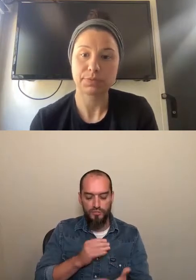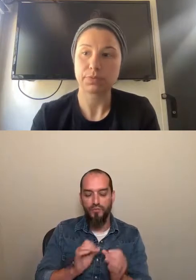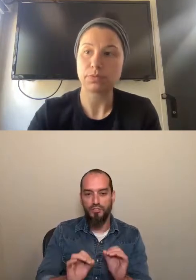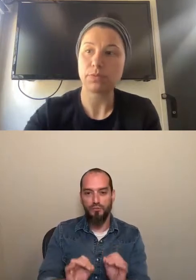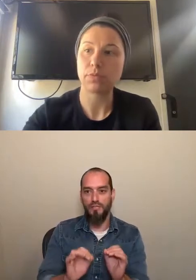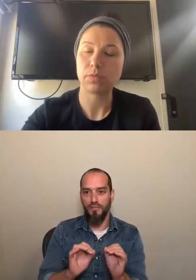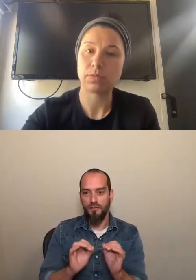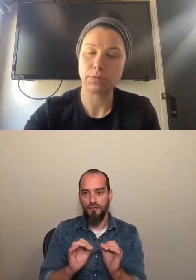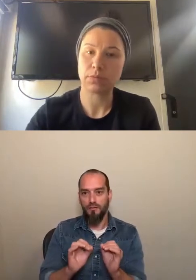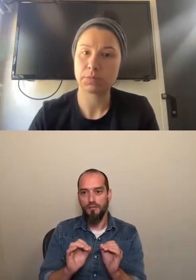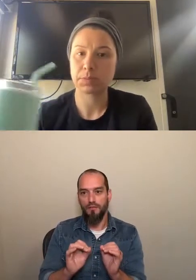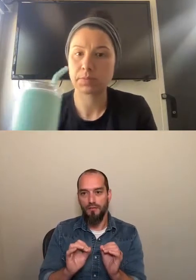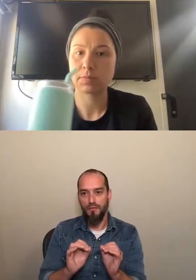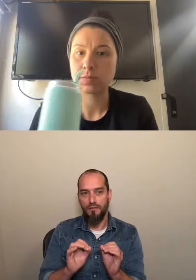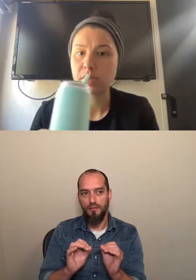And just visually,